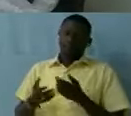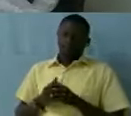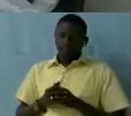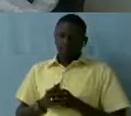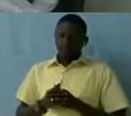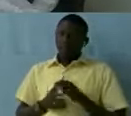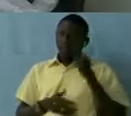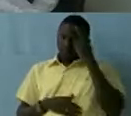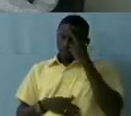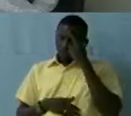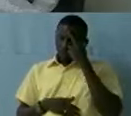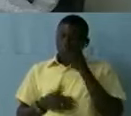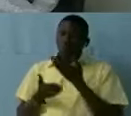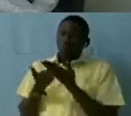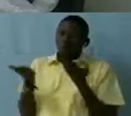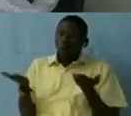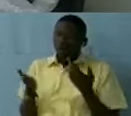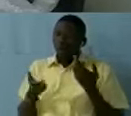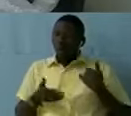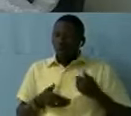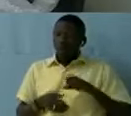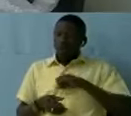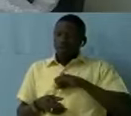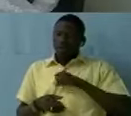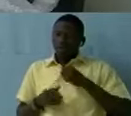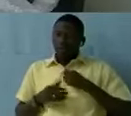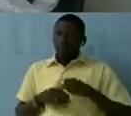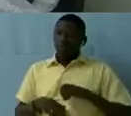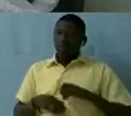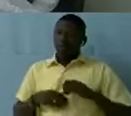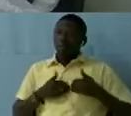when I came out and declared myself openly,